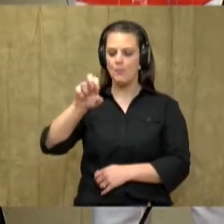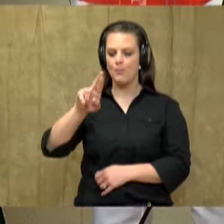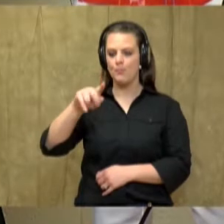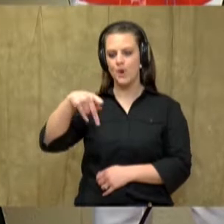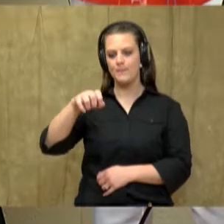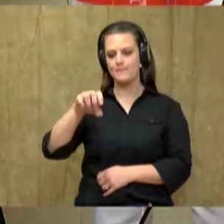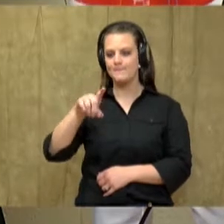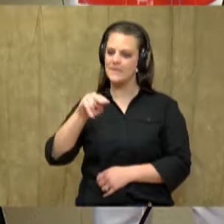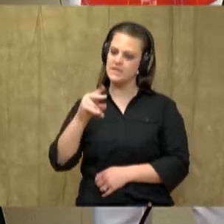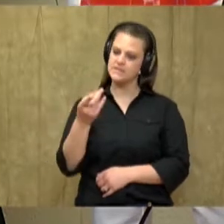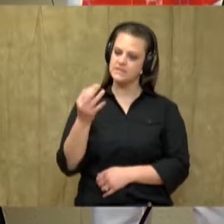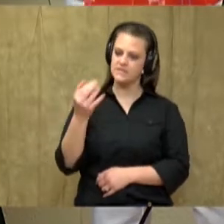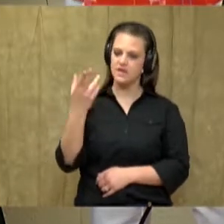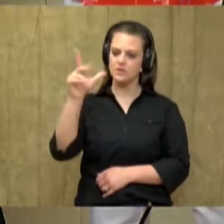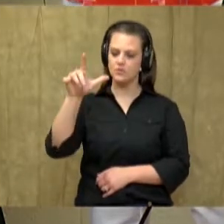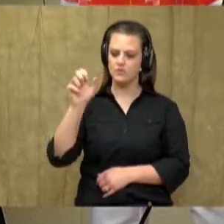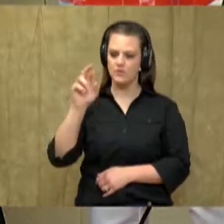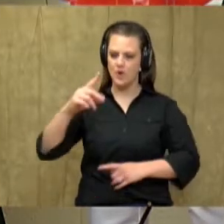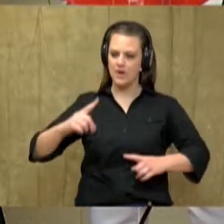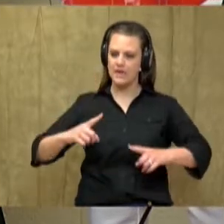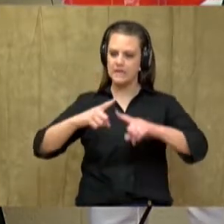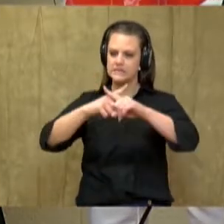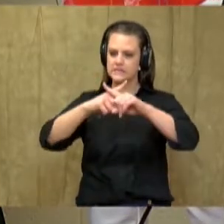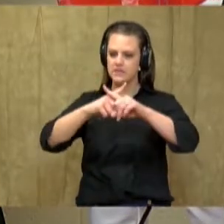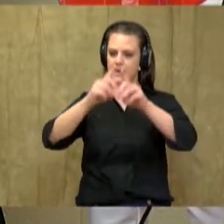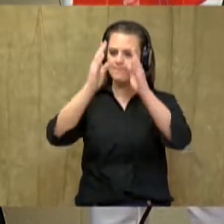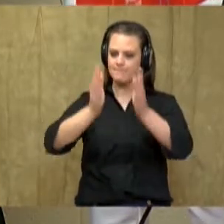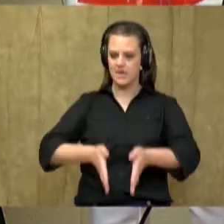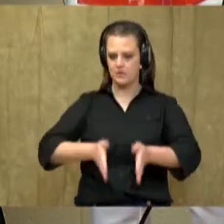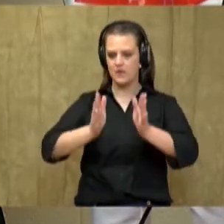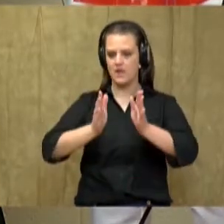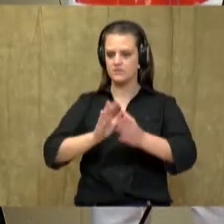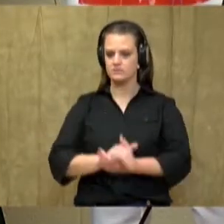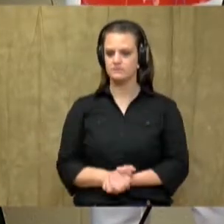lines, intersecting, and parallel lines.